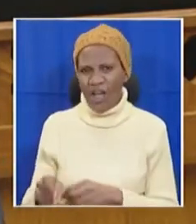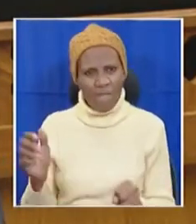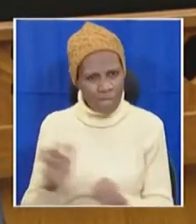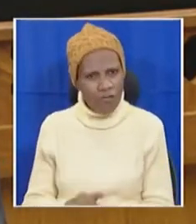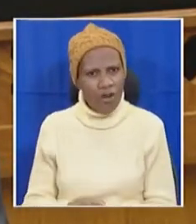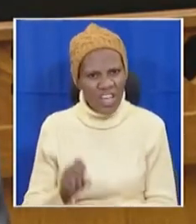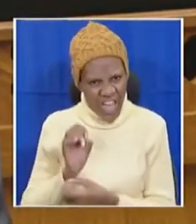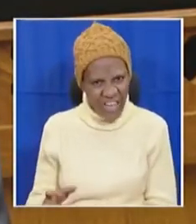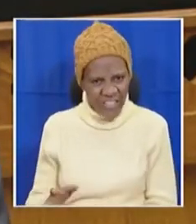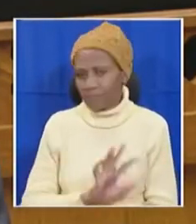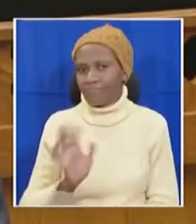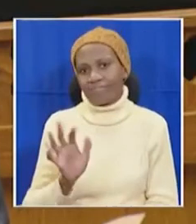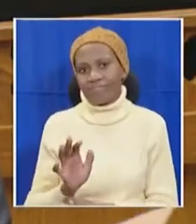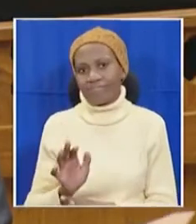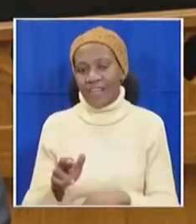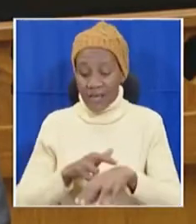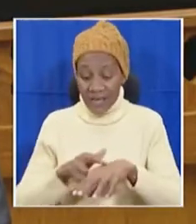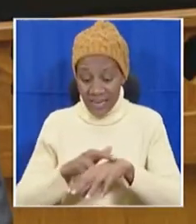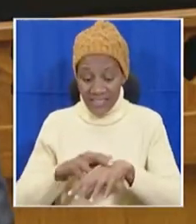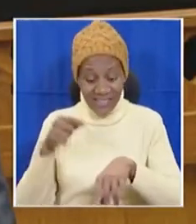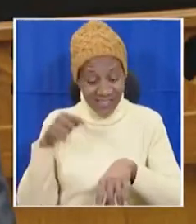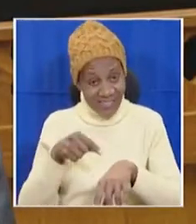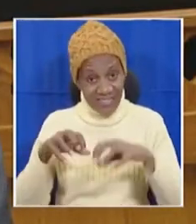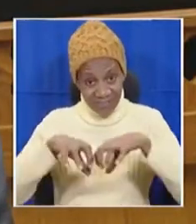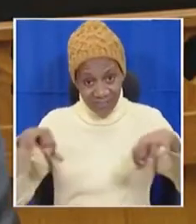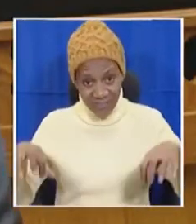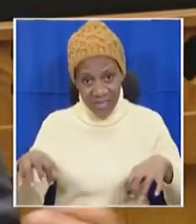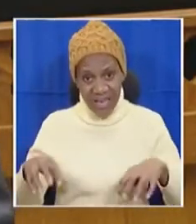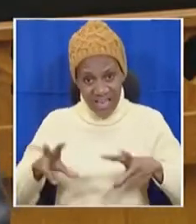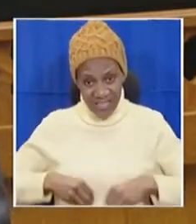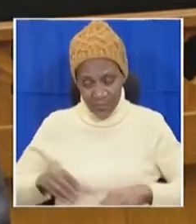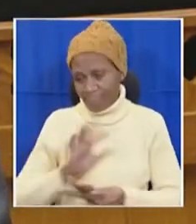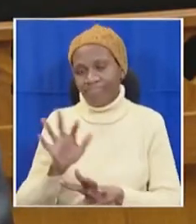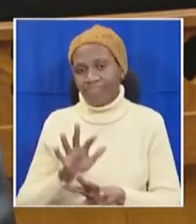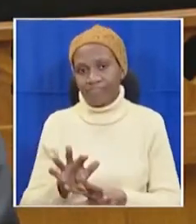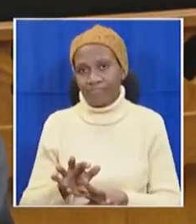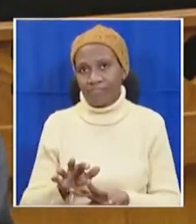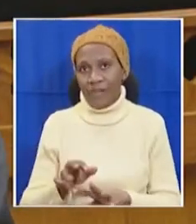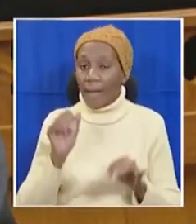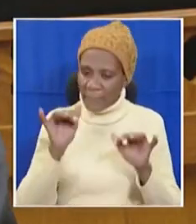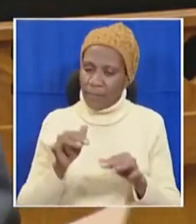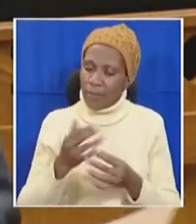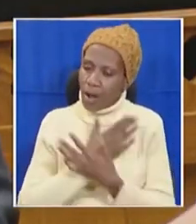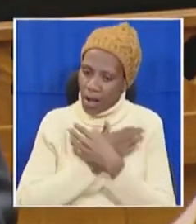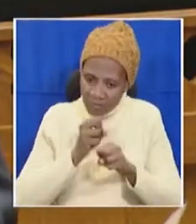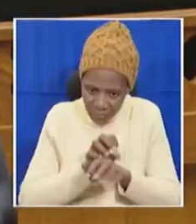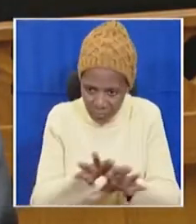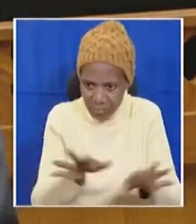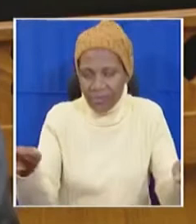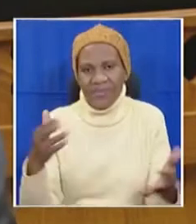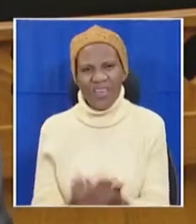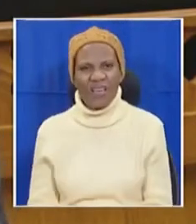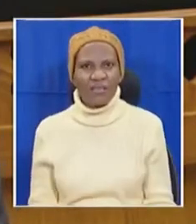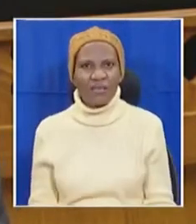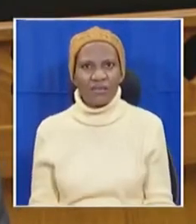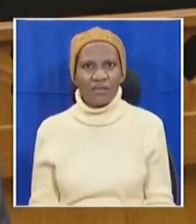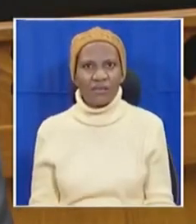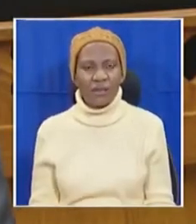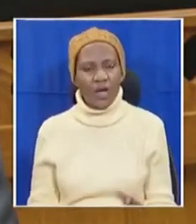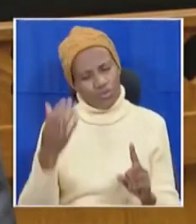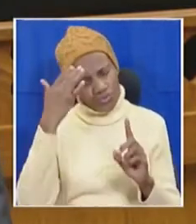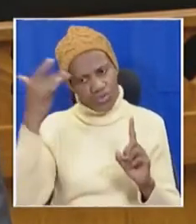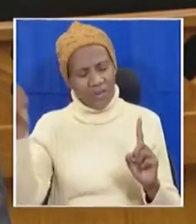color of his skin. People must learn to hate, and if so, they can also learn to love." So what happened to this